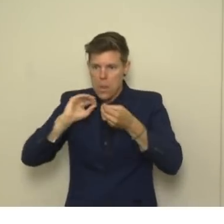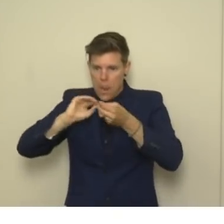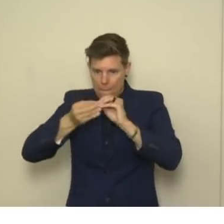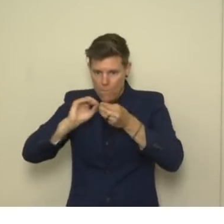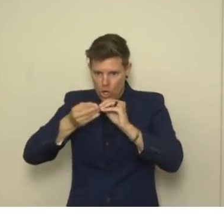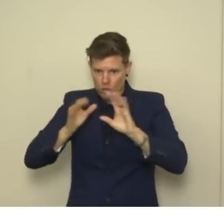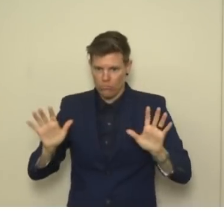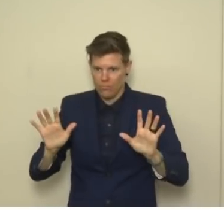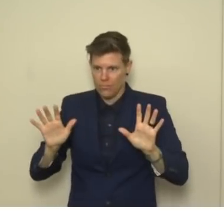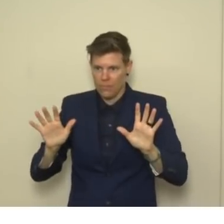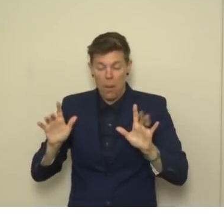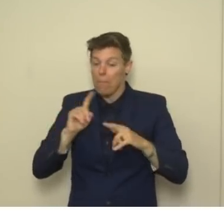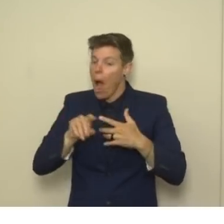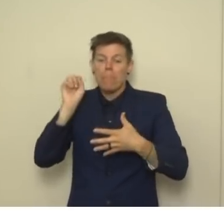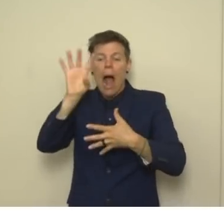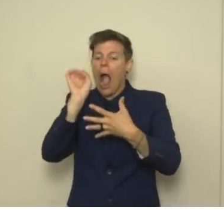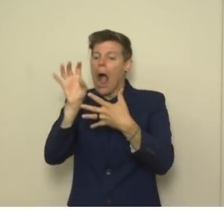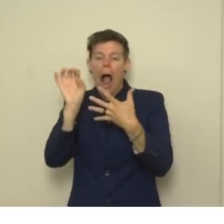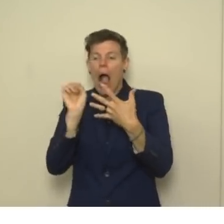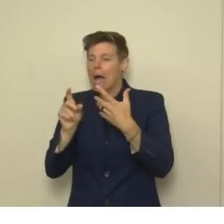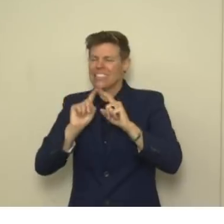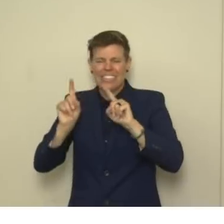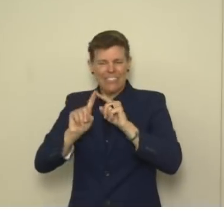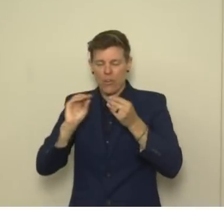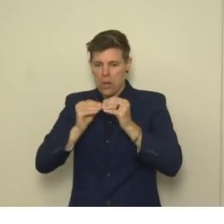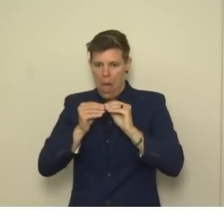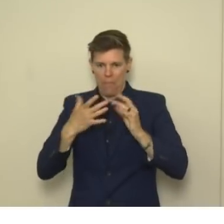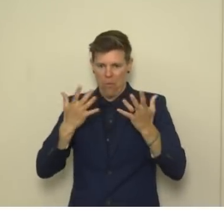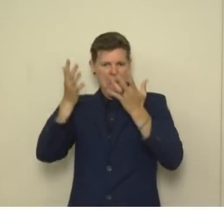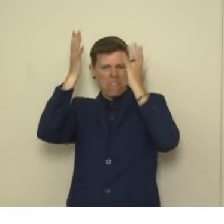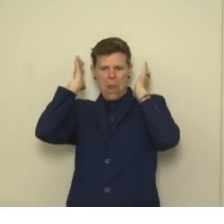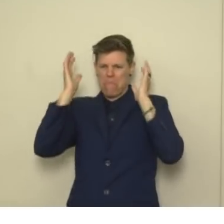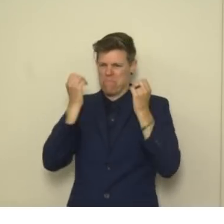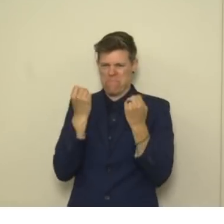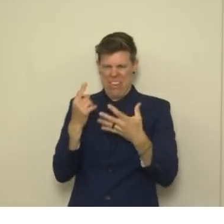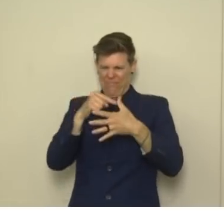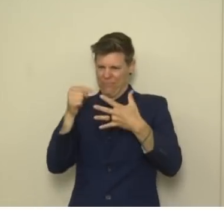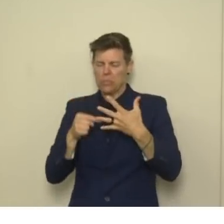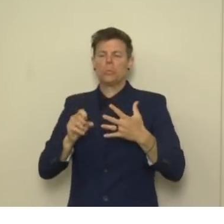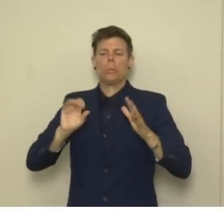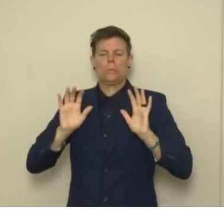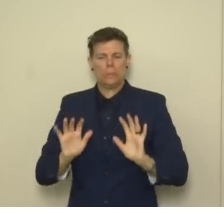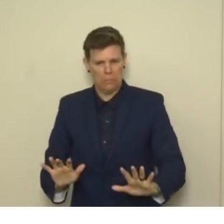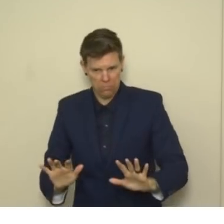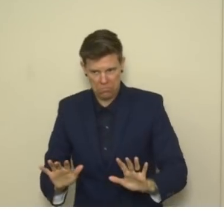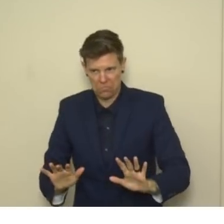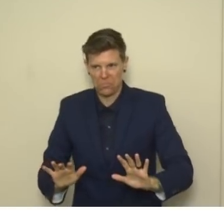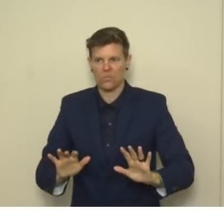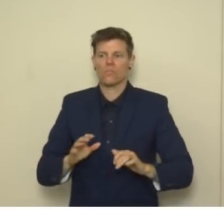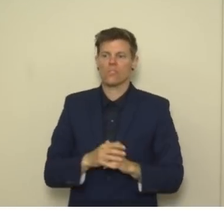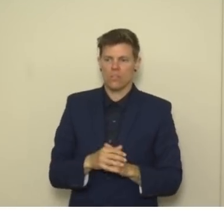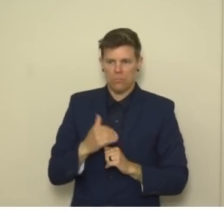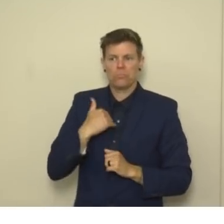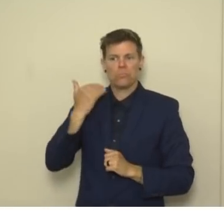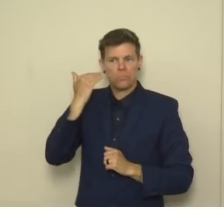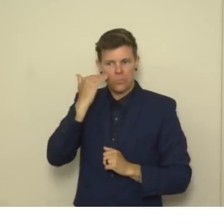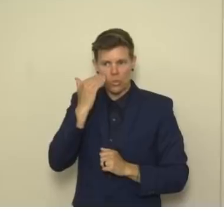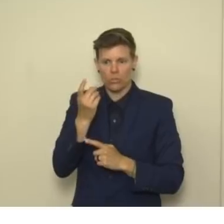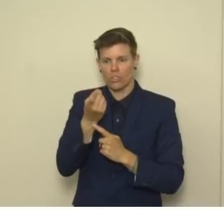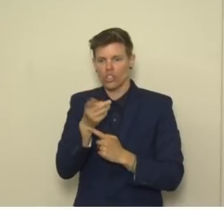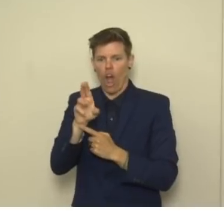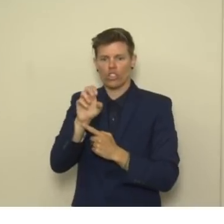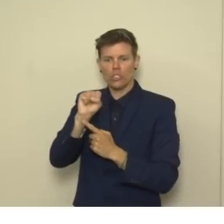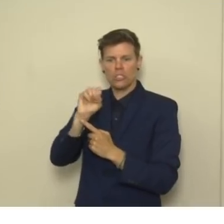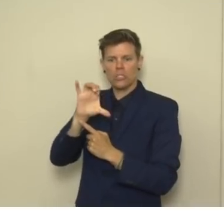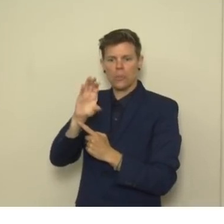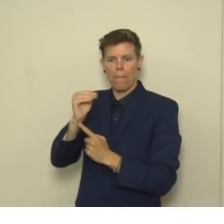this complicated? What's the one number? And I know Dr. Smeltzer from epidemiology, myself, both answered the same.